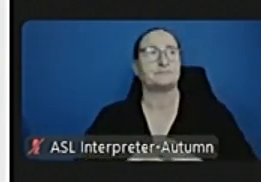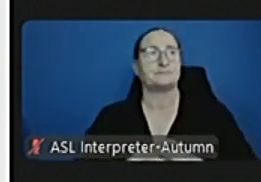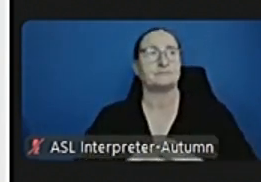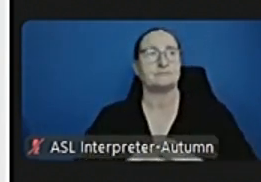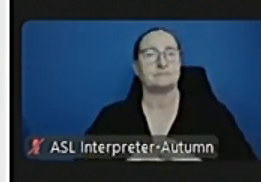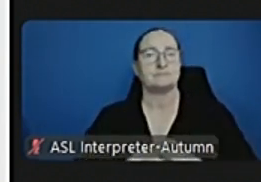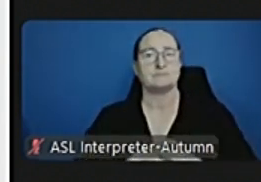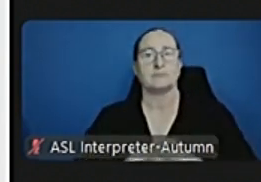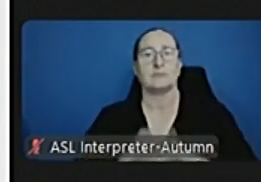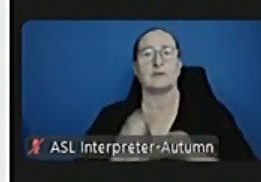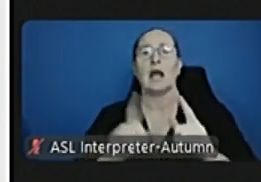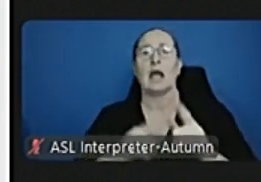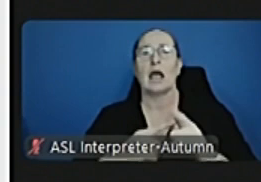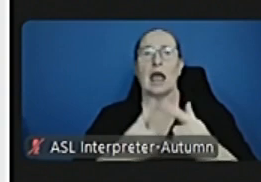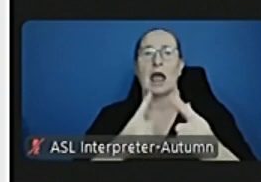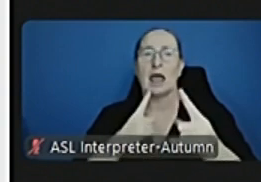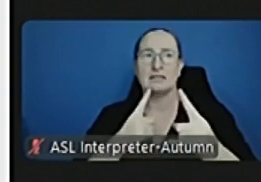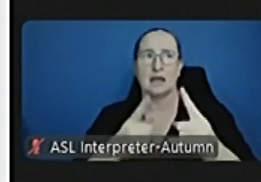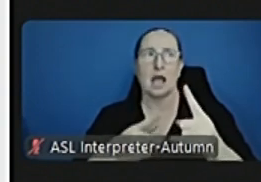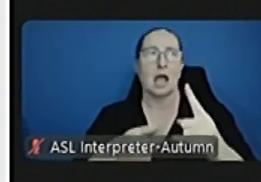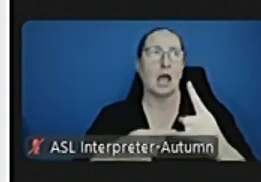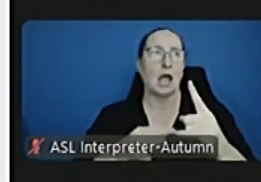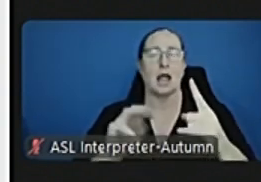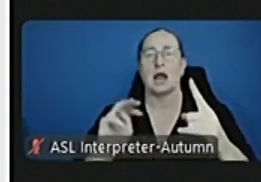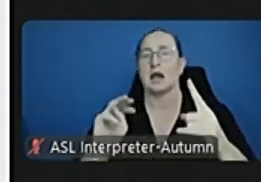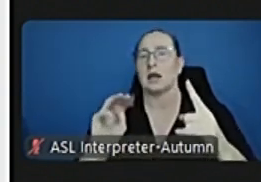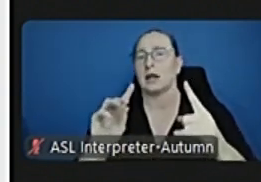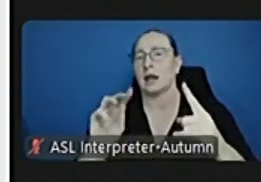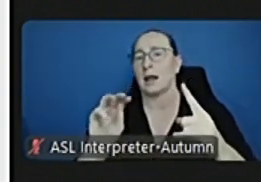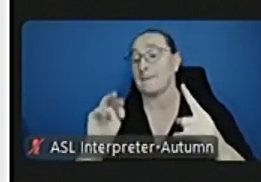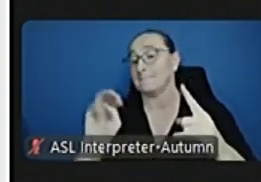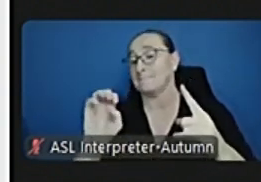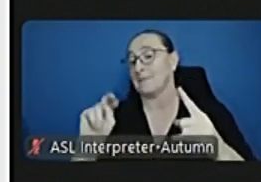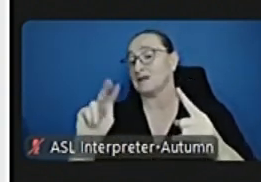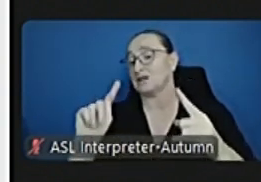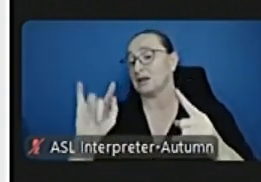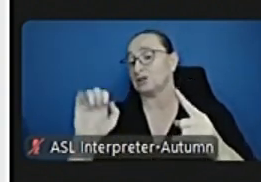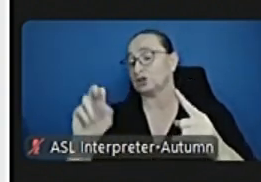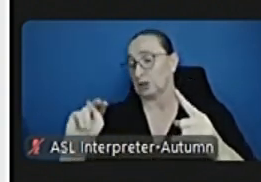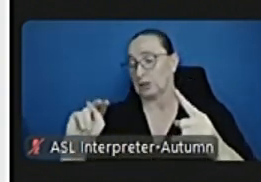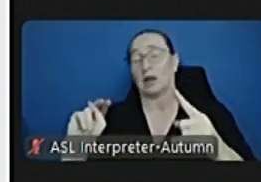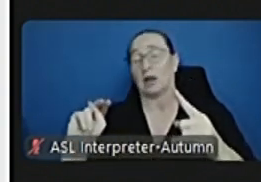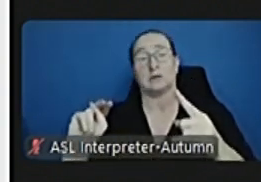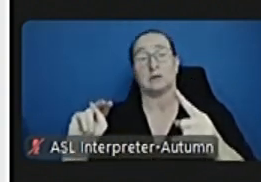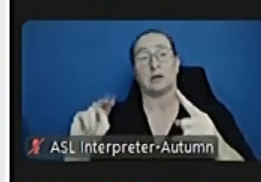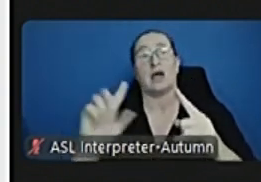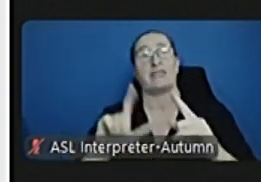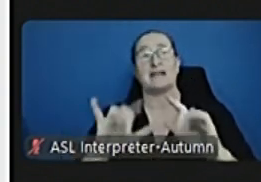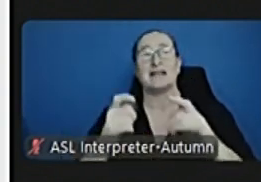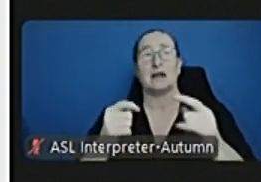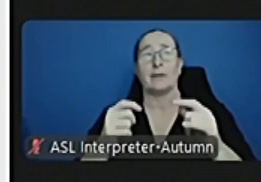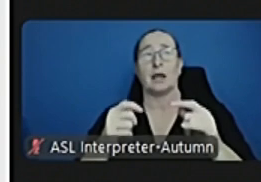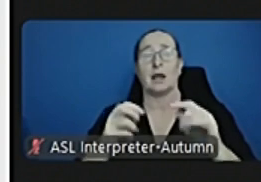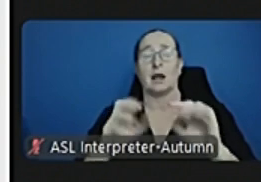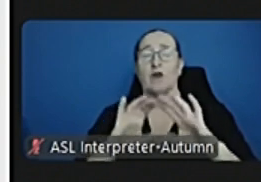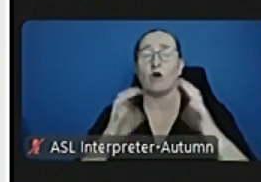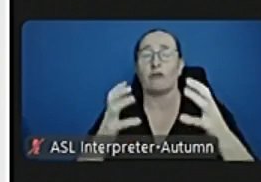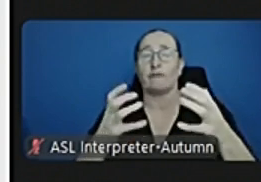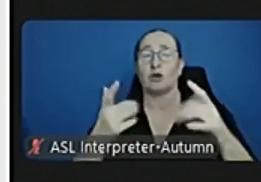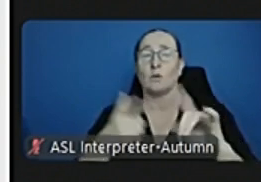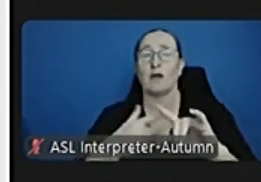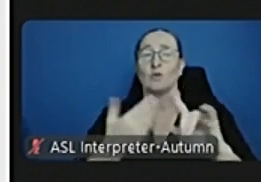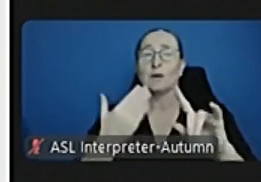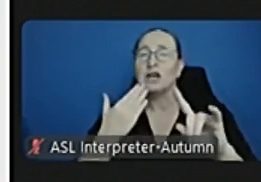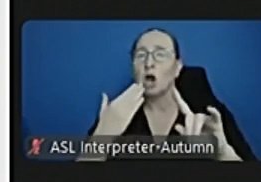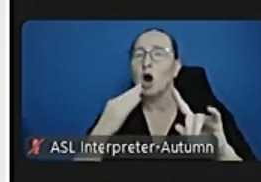And then we come into the meditation part, and that's a little bit of an overview of talking a little bit about, we know what